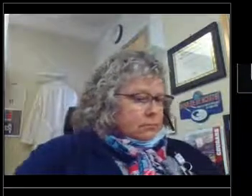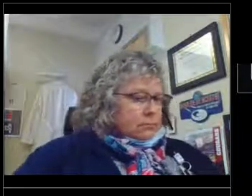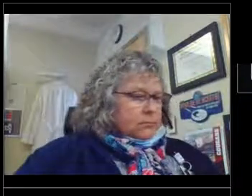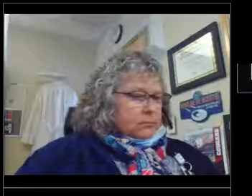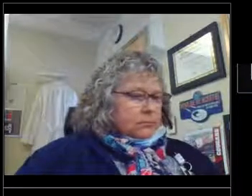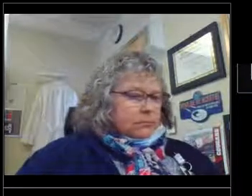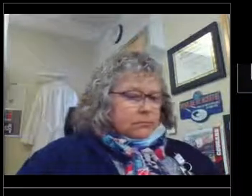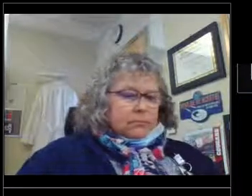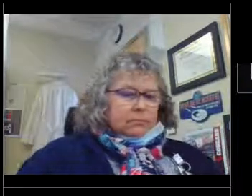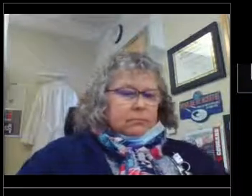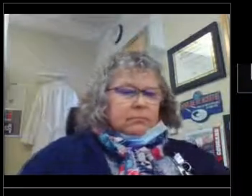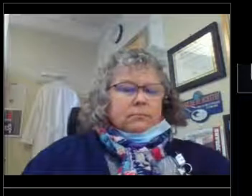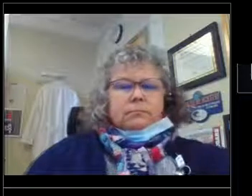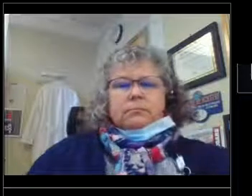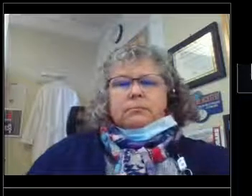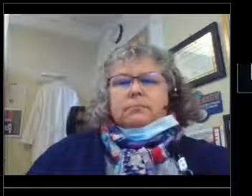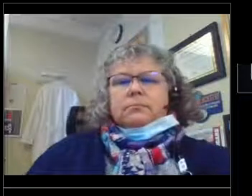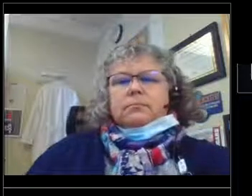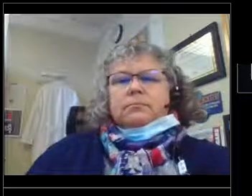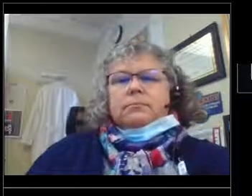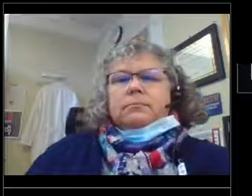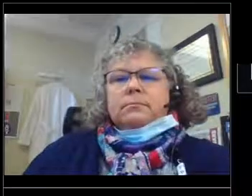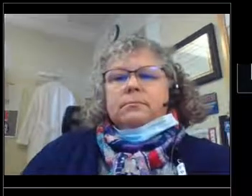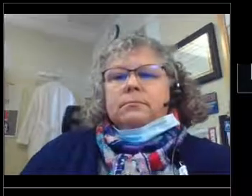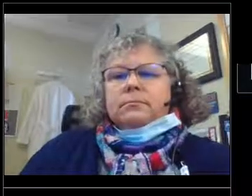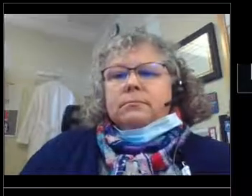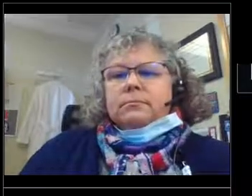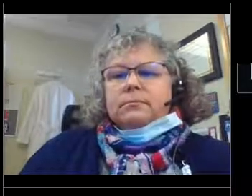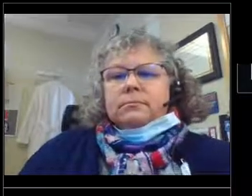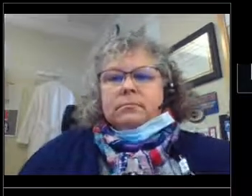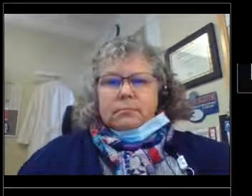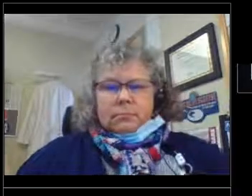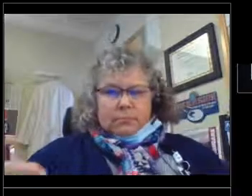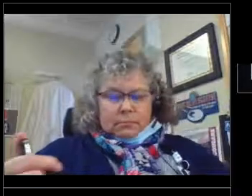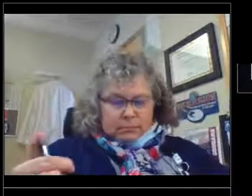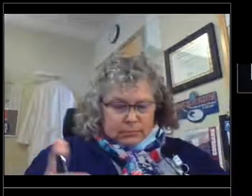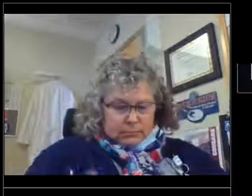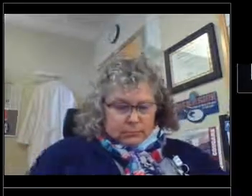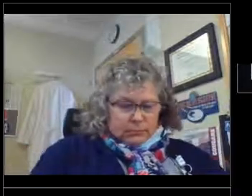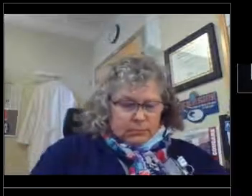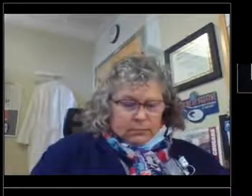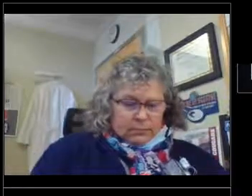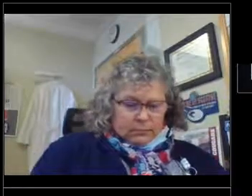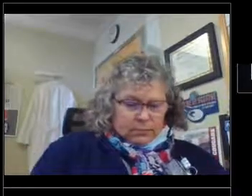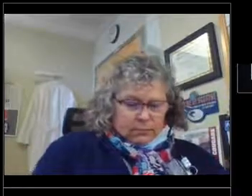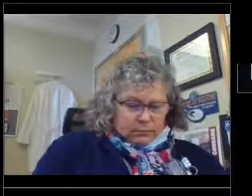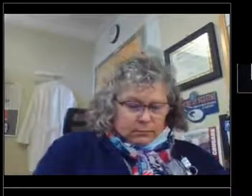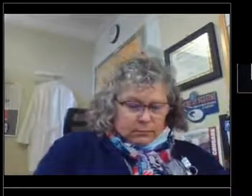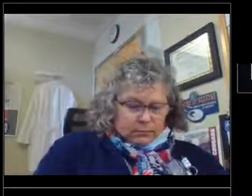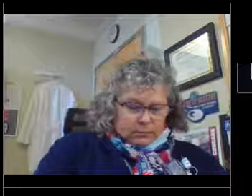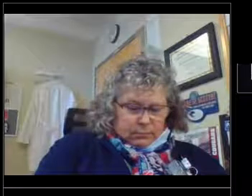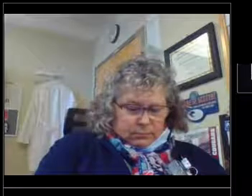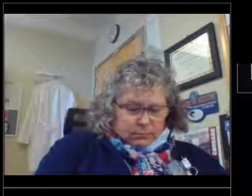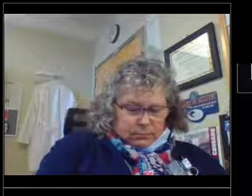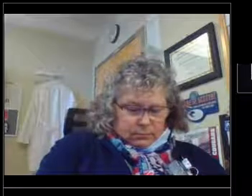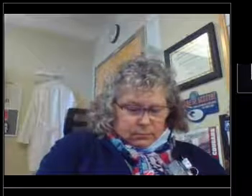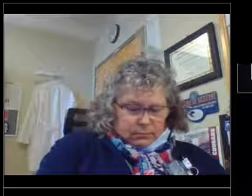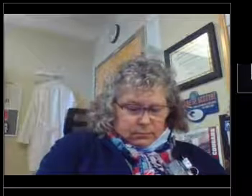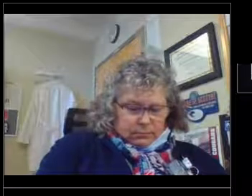some new provisions that are being added to the requirements, what needs to be in a practice agreement, a communication